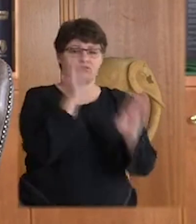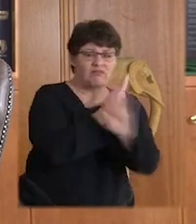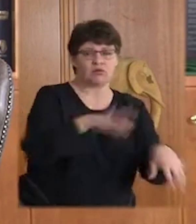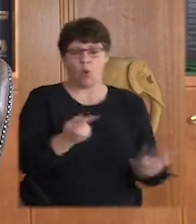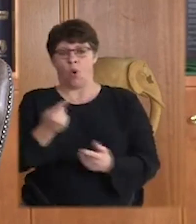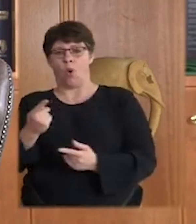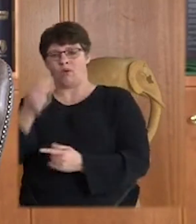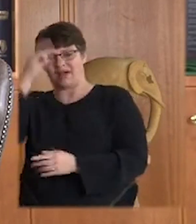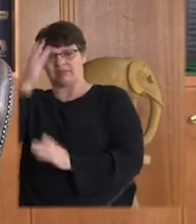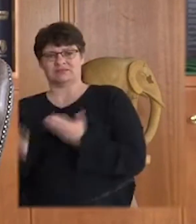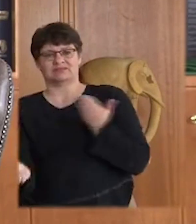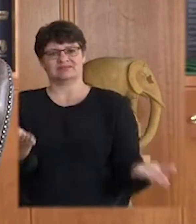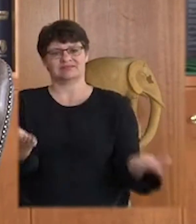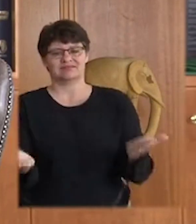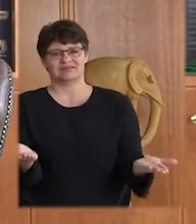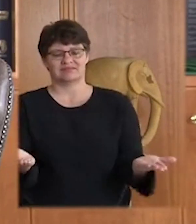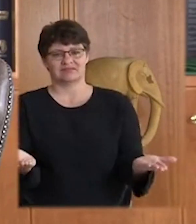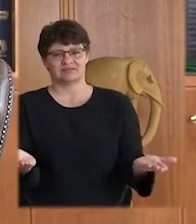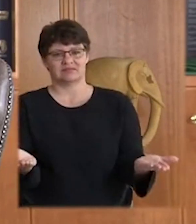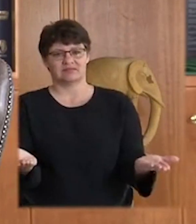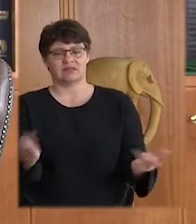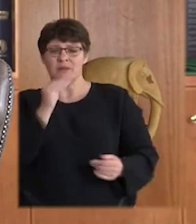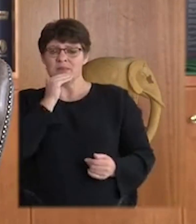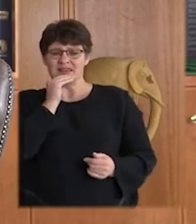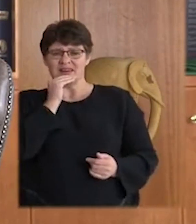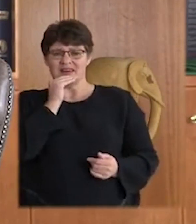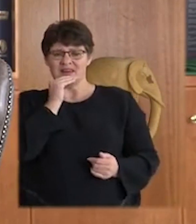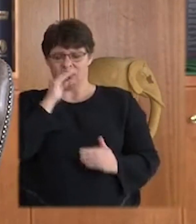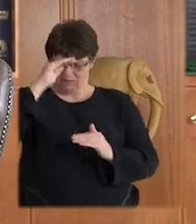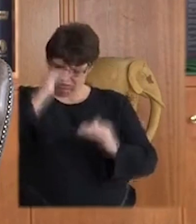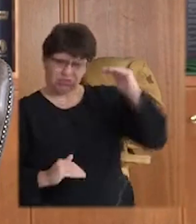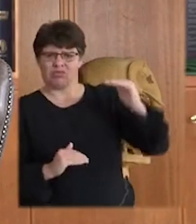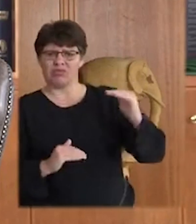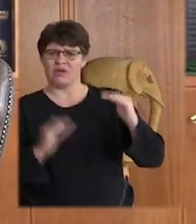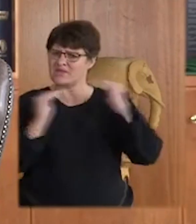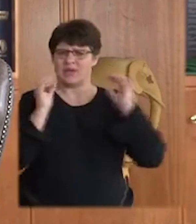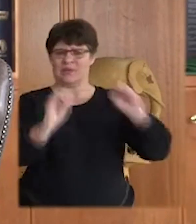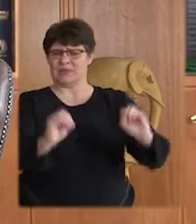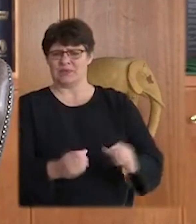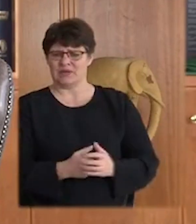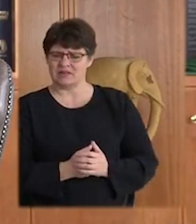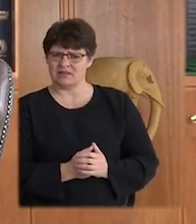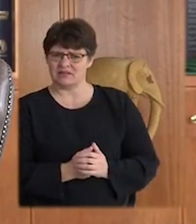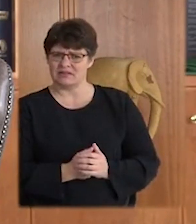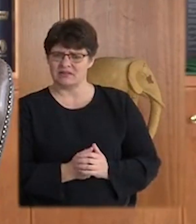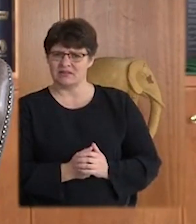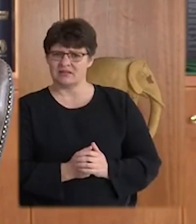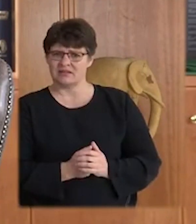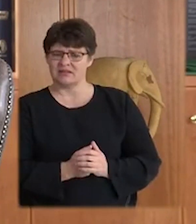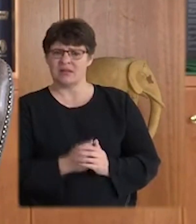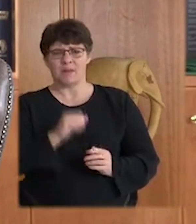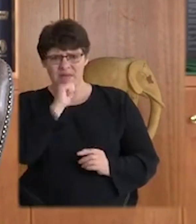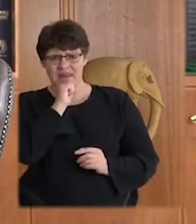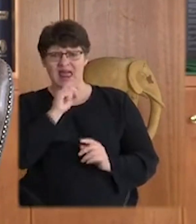It is the greatest form of injustice. It is a stain on our